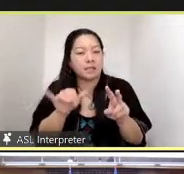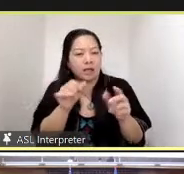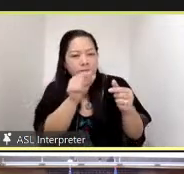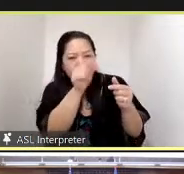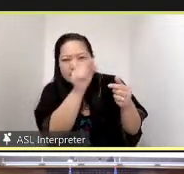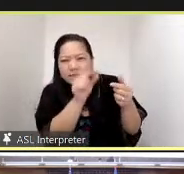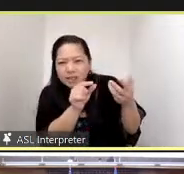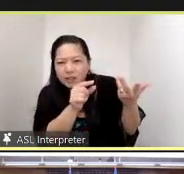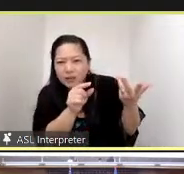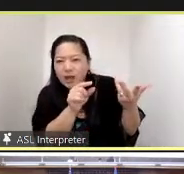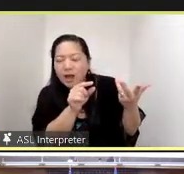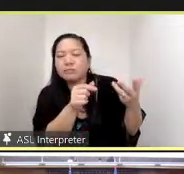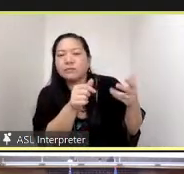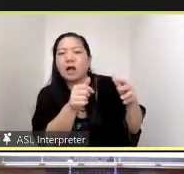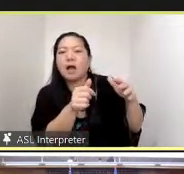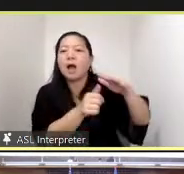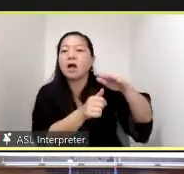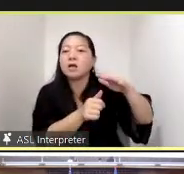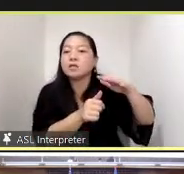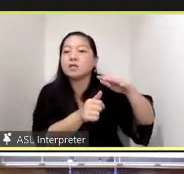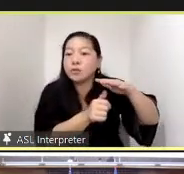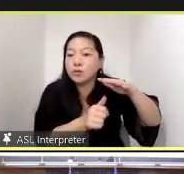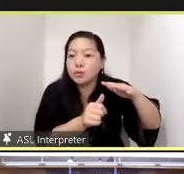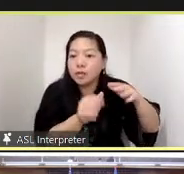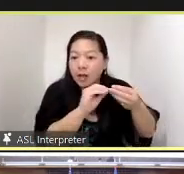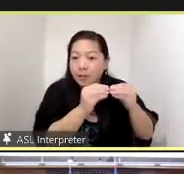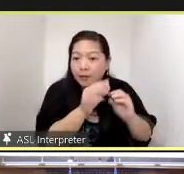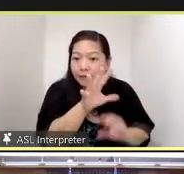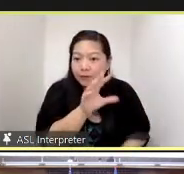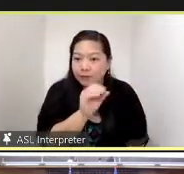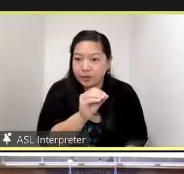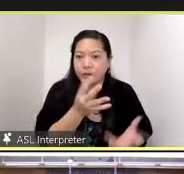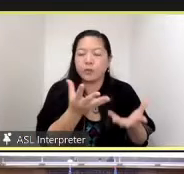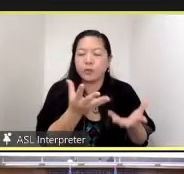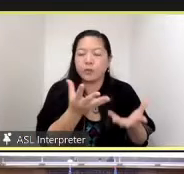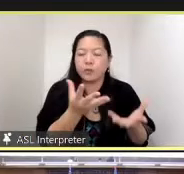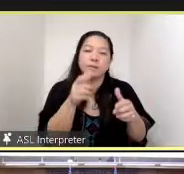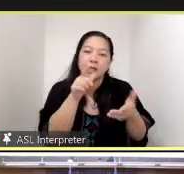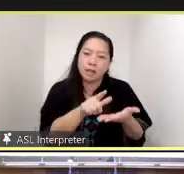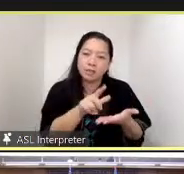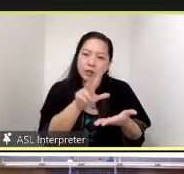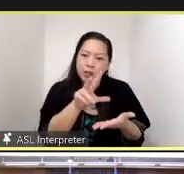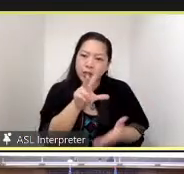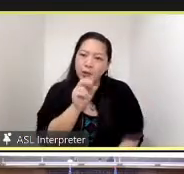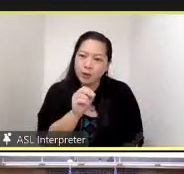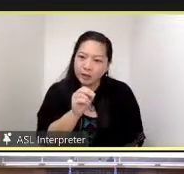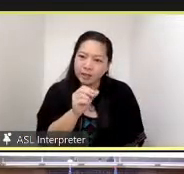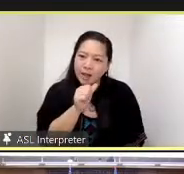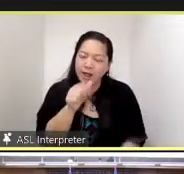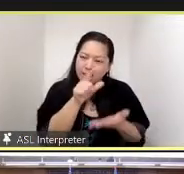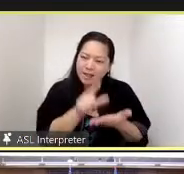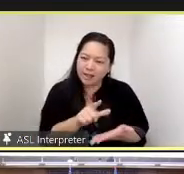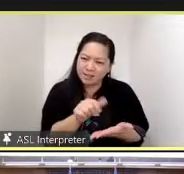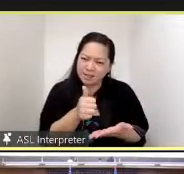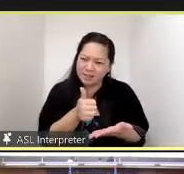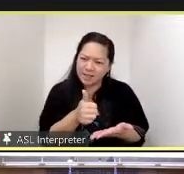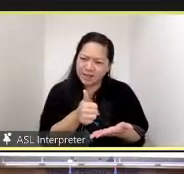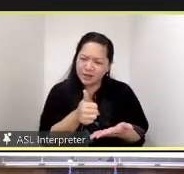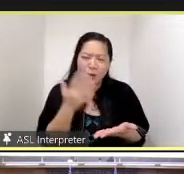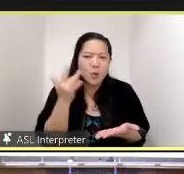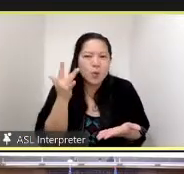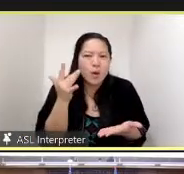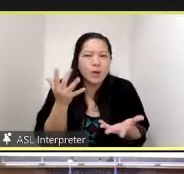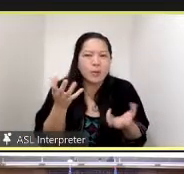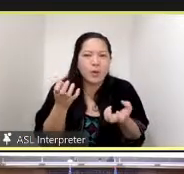underneath 50, but we really want that to be less than 30 and less than 10. And of course, why do we want